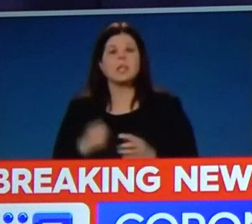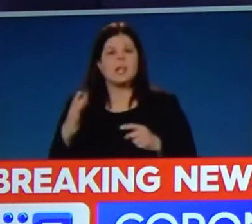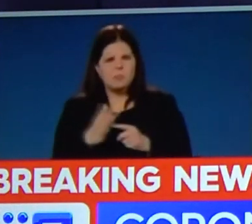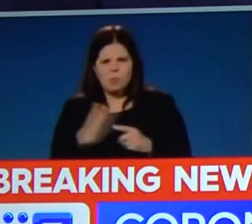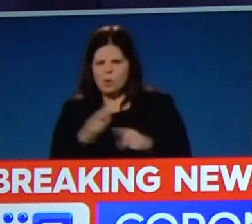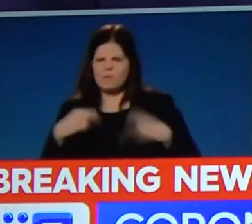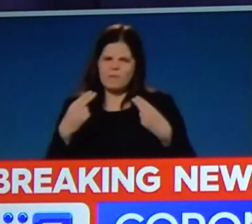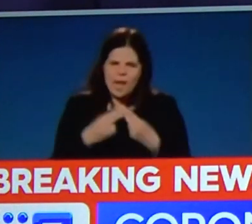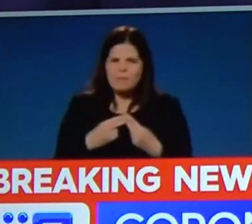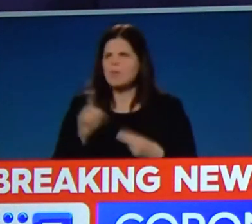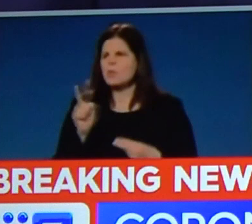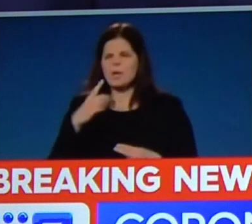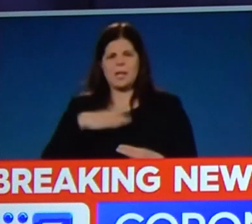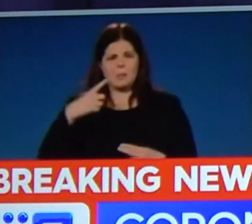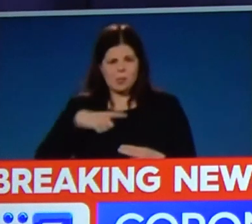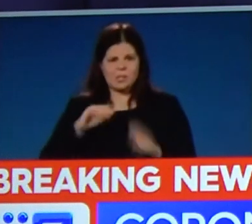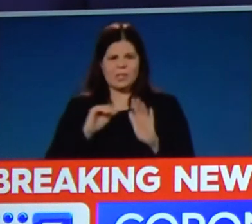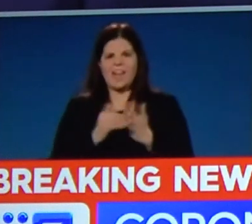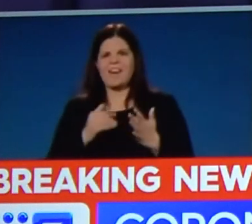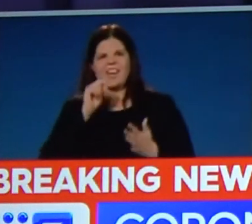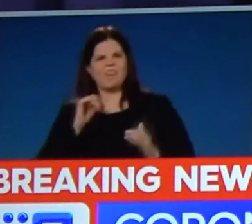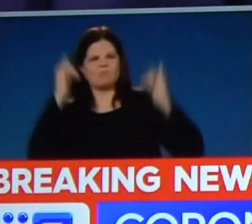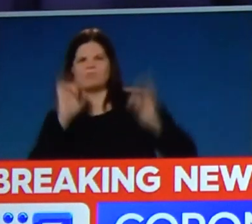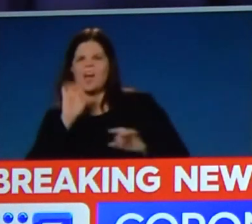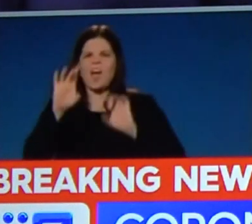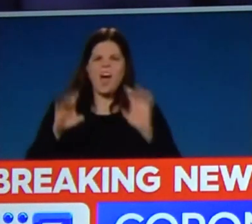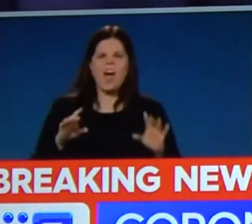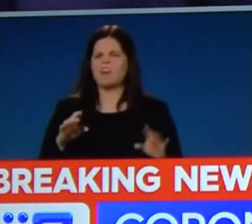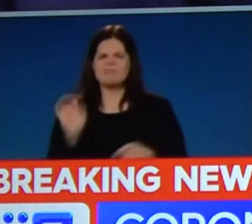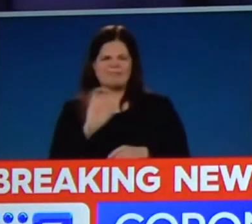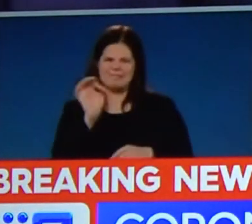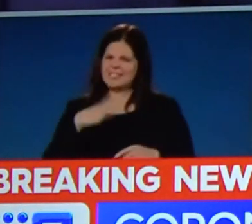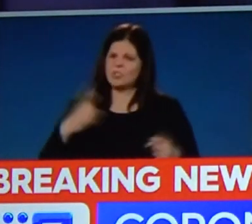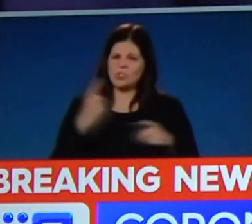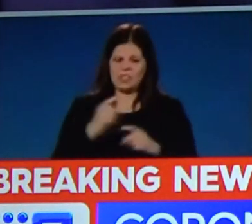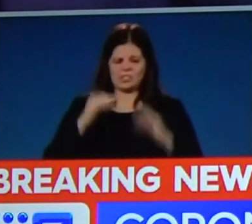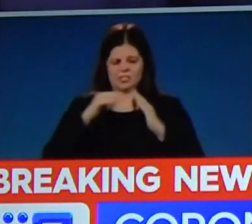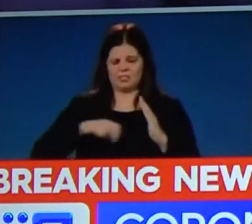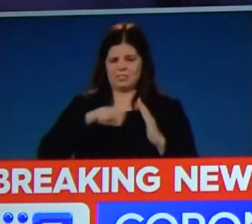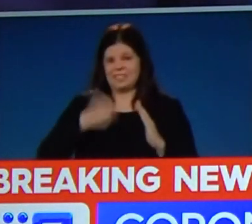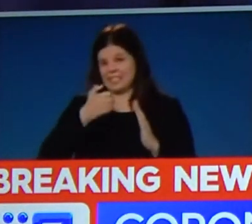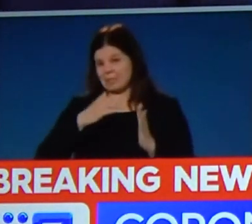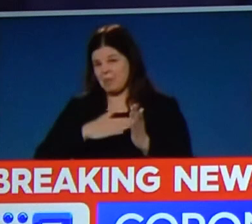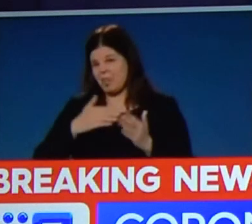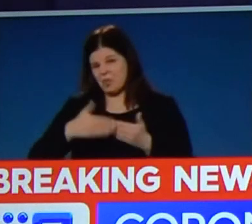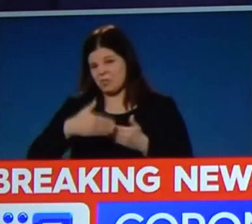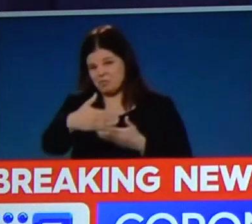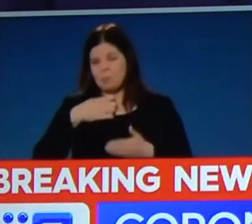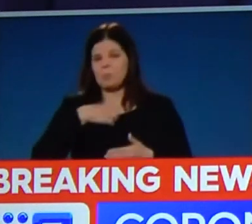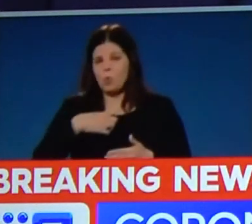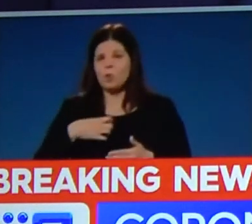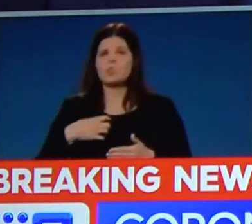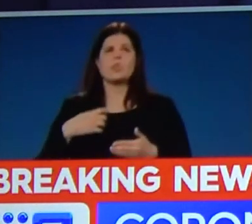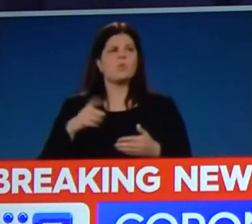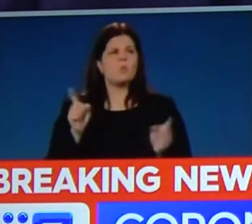to completely change the way they're going to live for the next 6 months at least. And so what we've